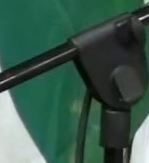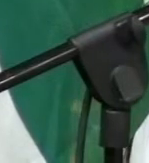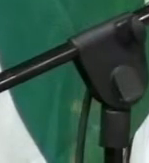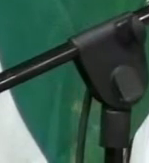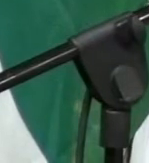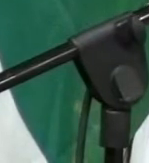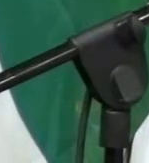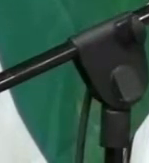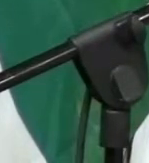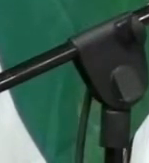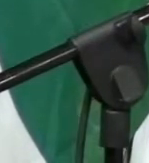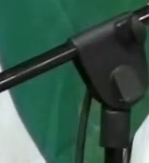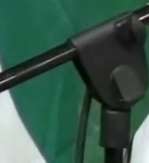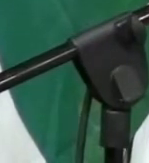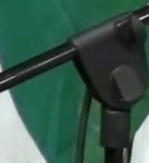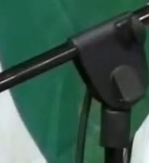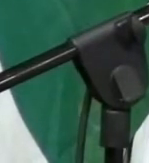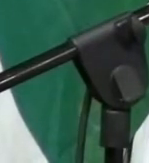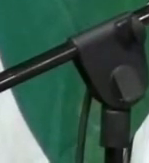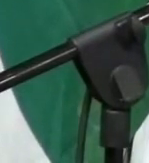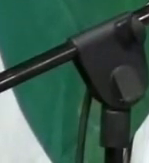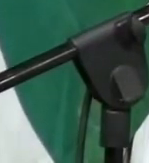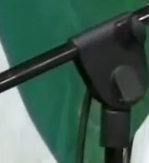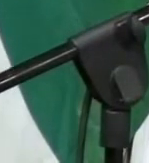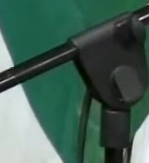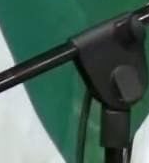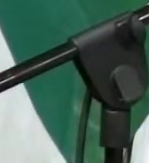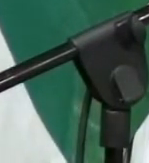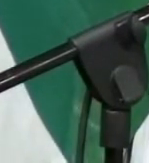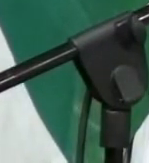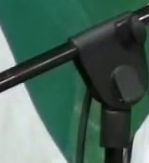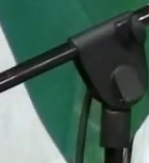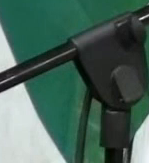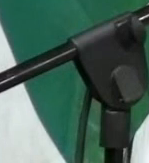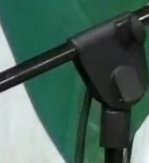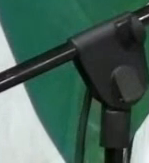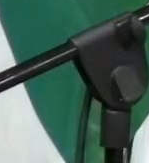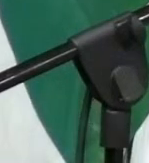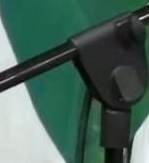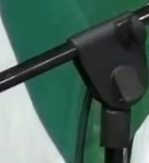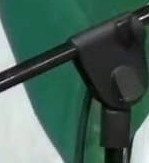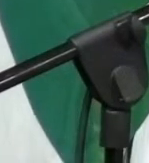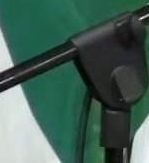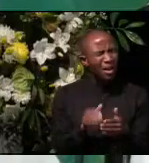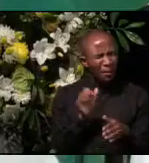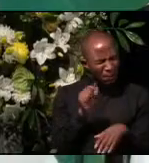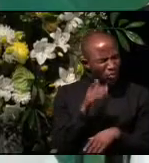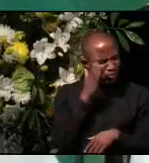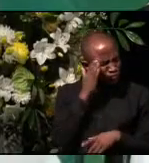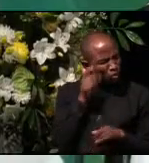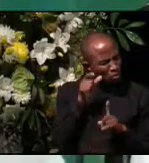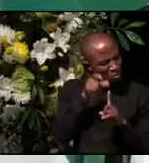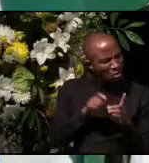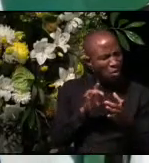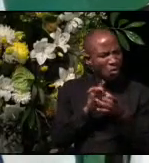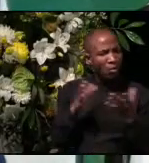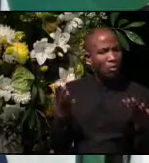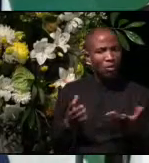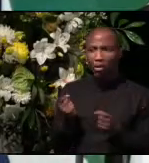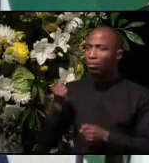gauteng will look after her Legacy and so on comes from potchefstroom